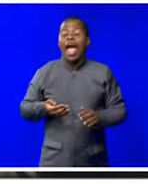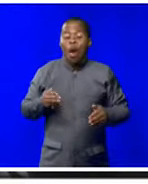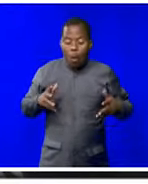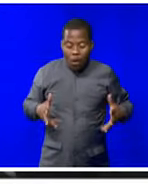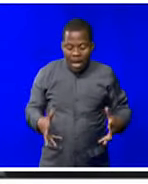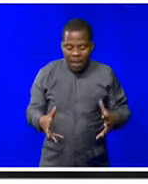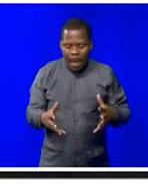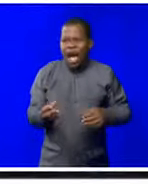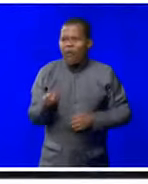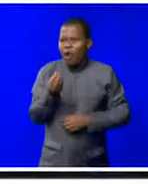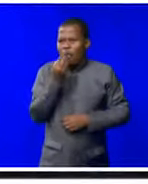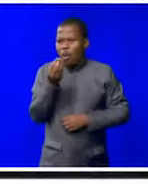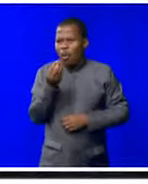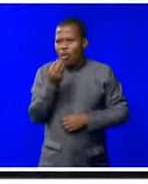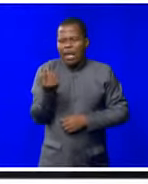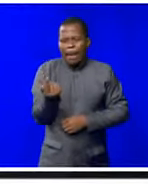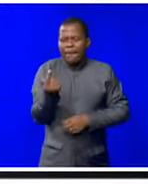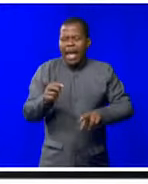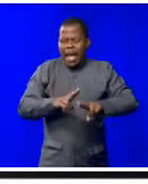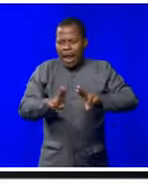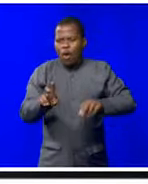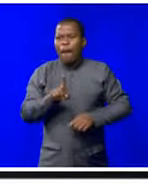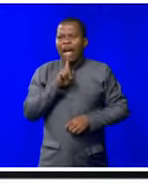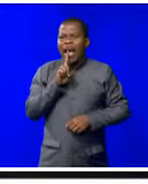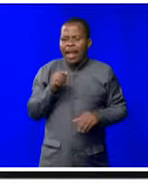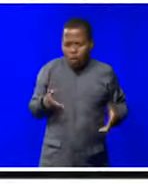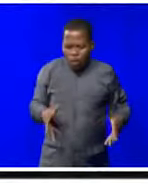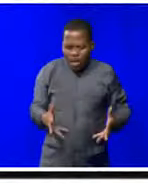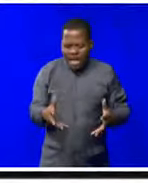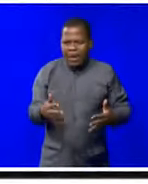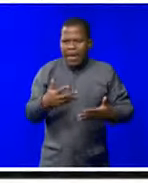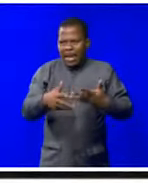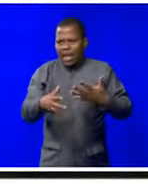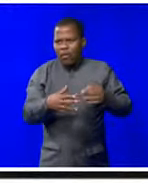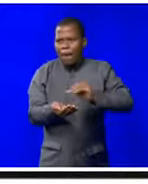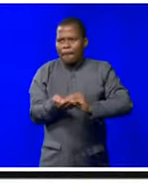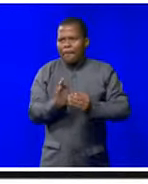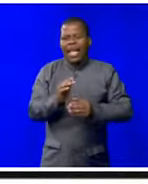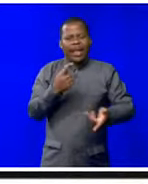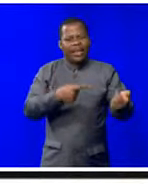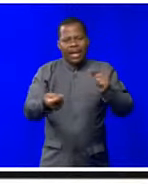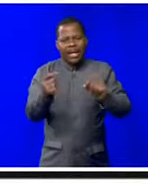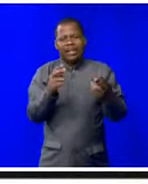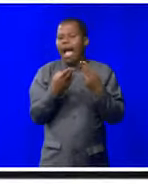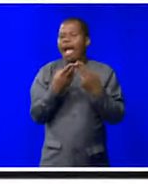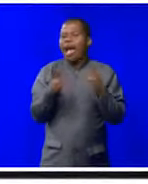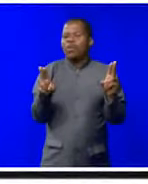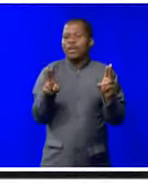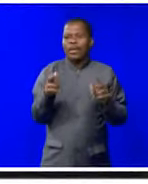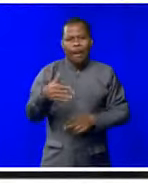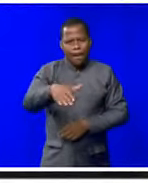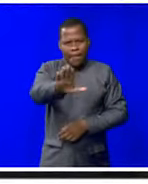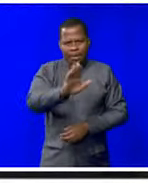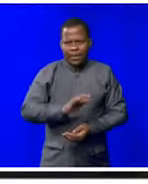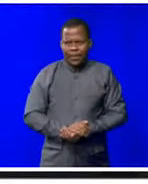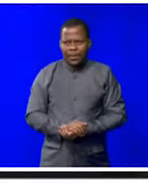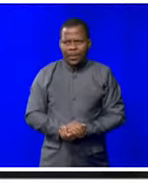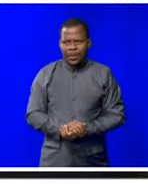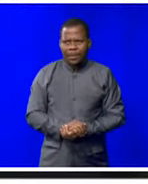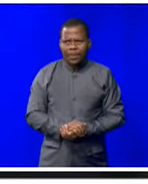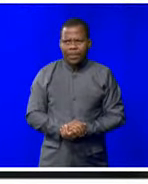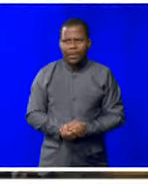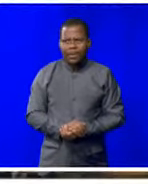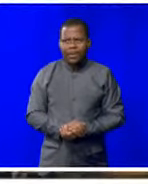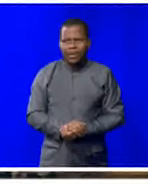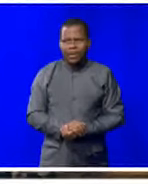for exporting their products. For Eswatini TV News, Fortune Langamanta. Mvumkosi Nzinisa Manzini.